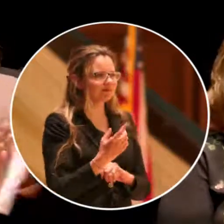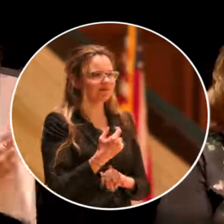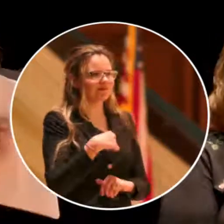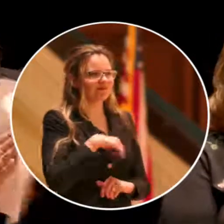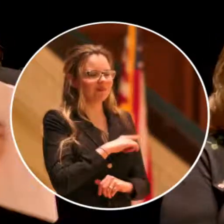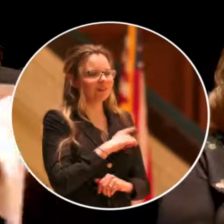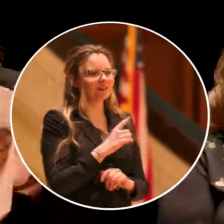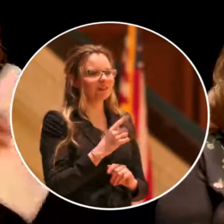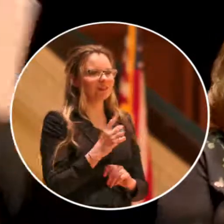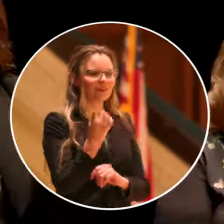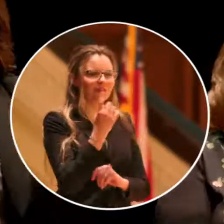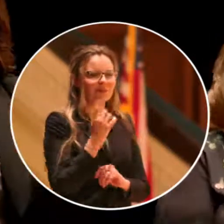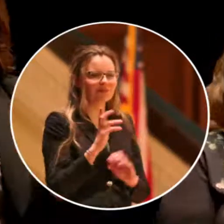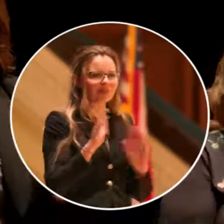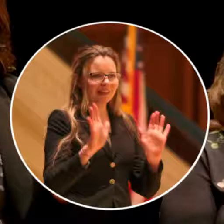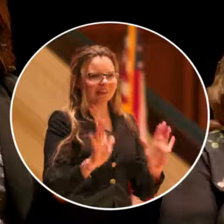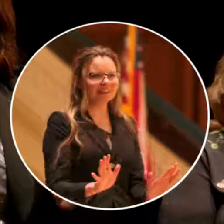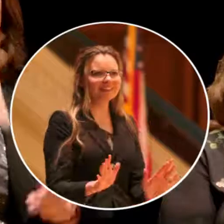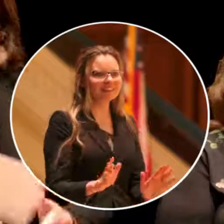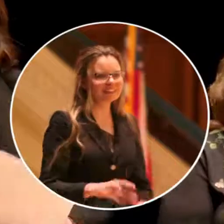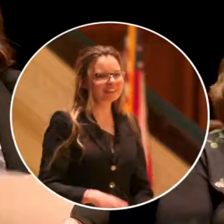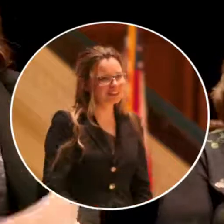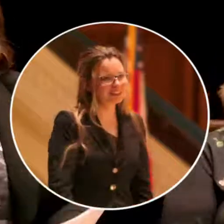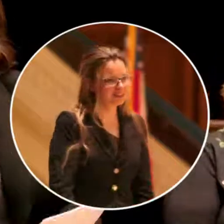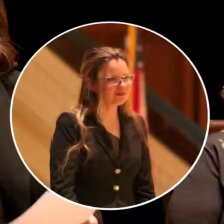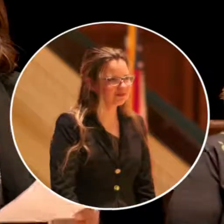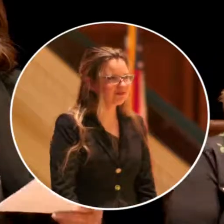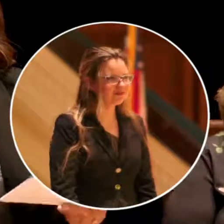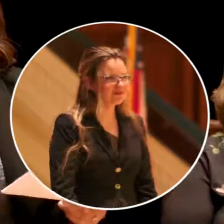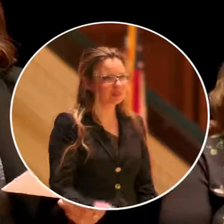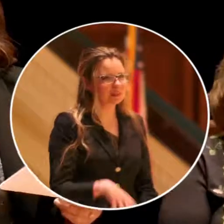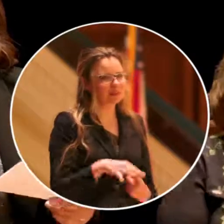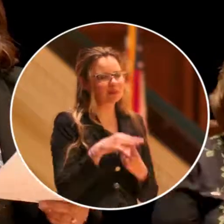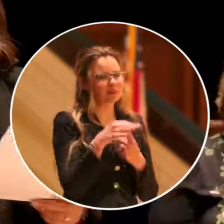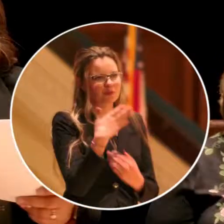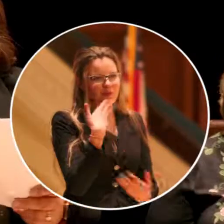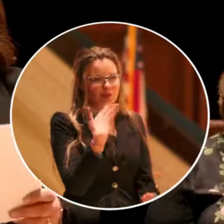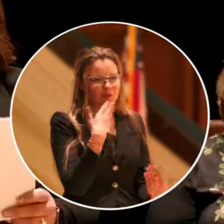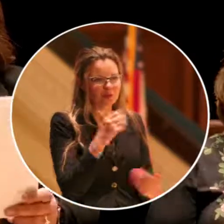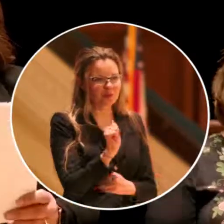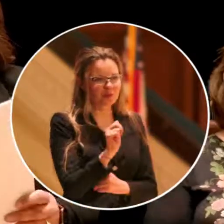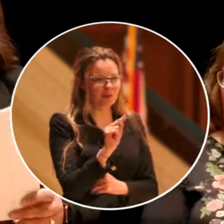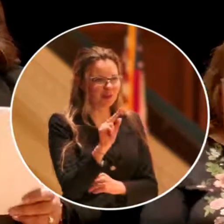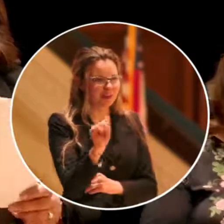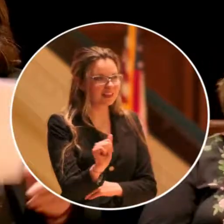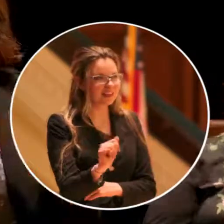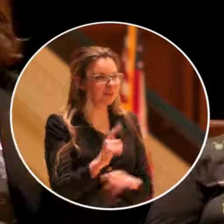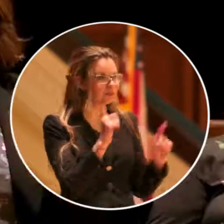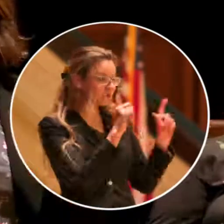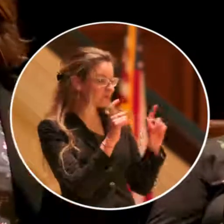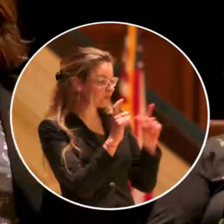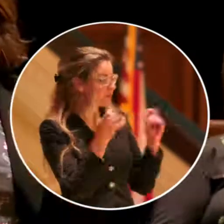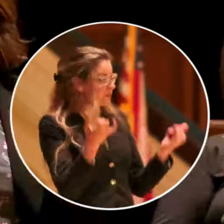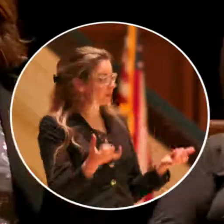amazing. Thank you. It's up there now, Anna. A special thank you to Anna, who is taking my picture right